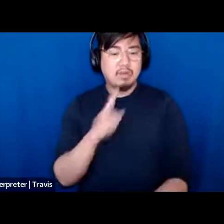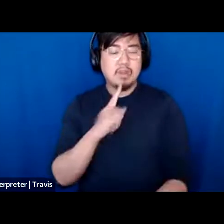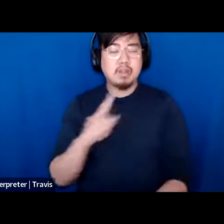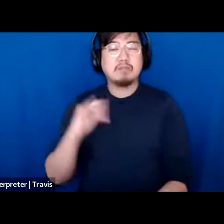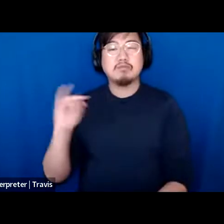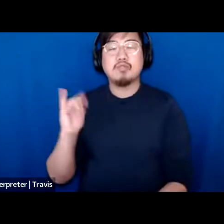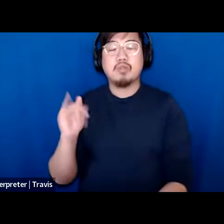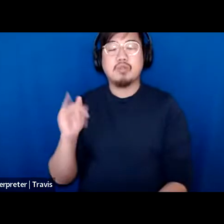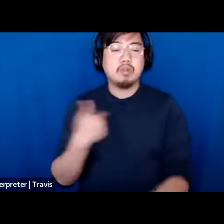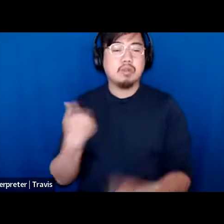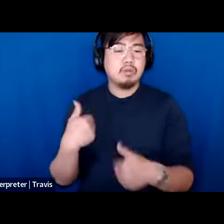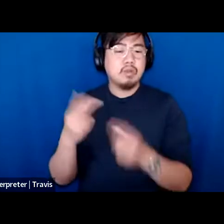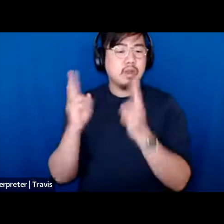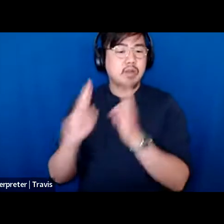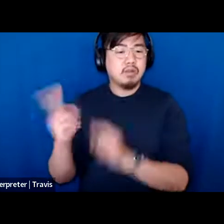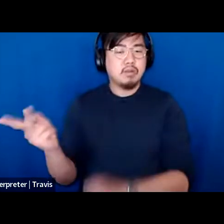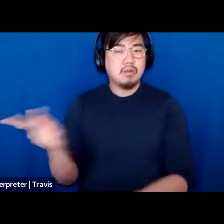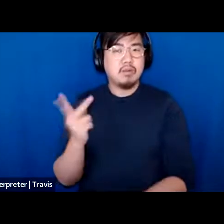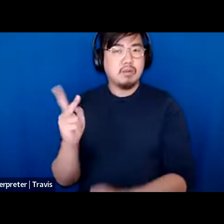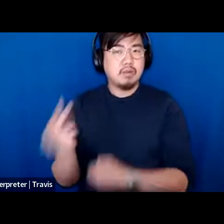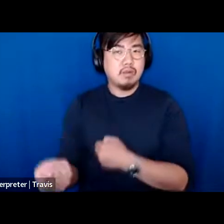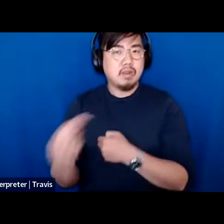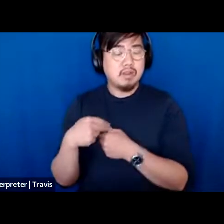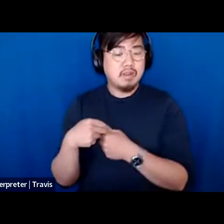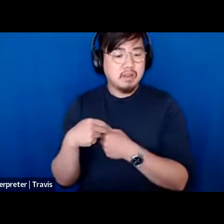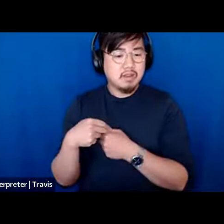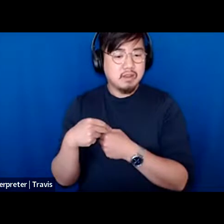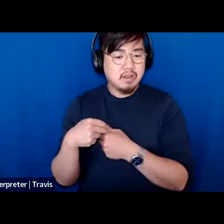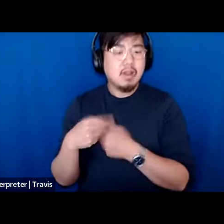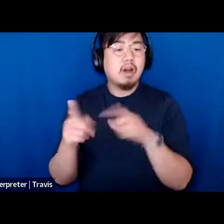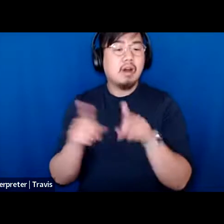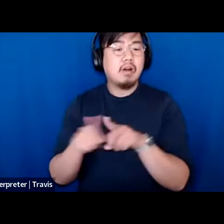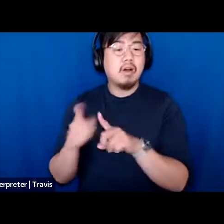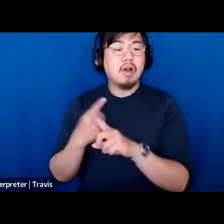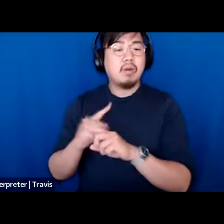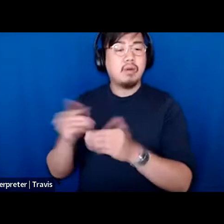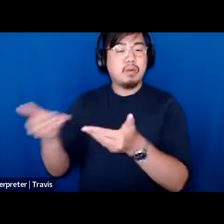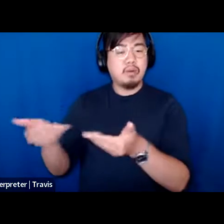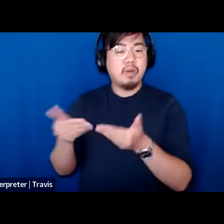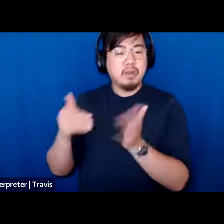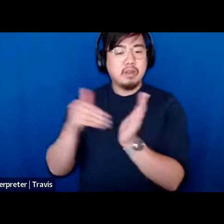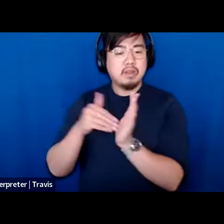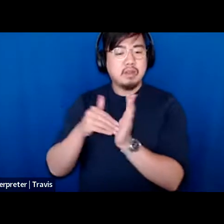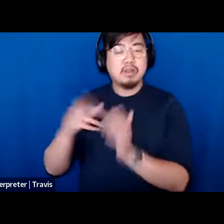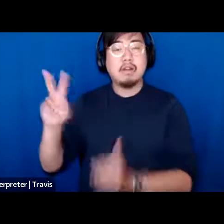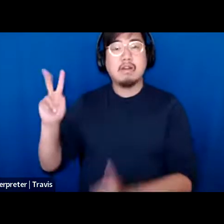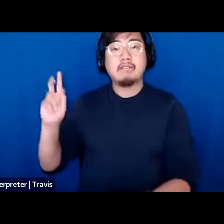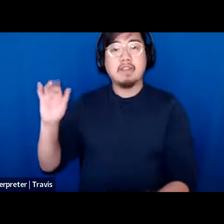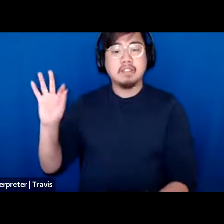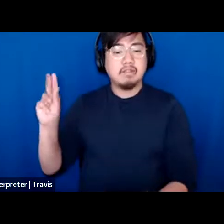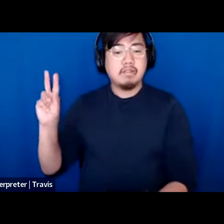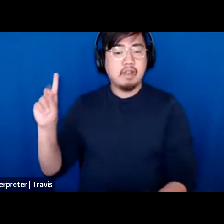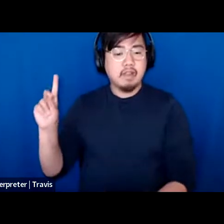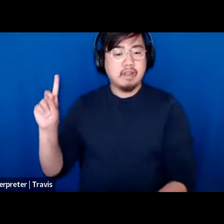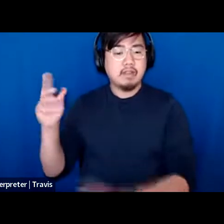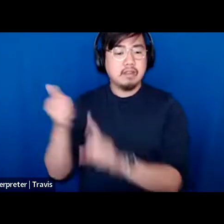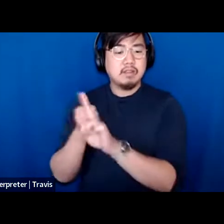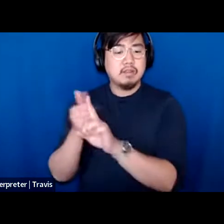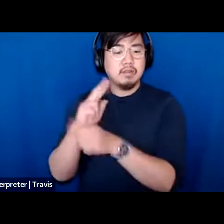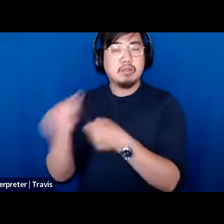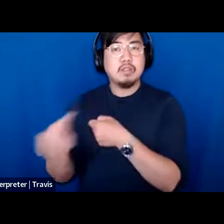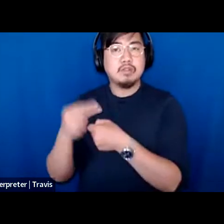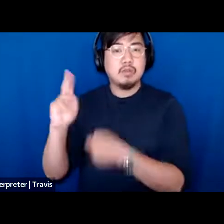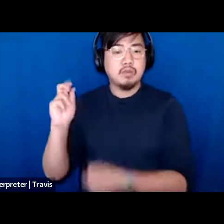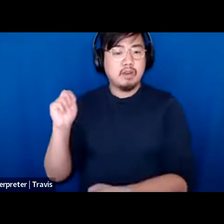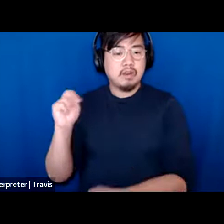to Dr. Vesely-Flad, as she will be joining the Union faculty this coming fall as the visiting professor of Buddhism and Black